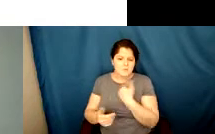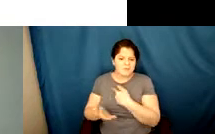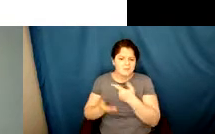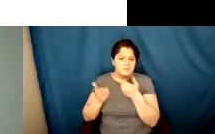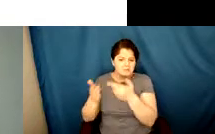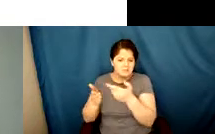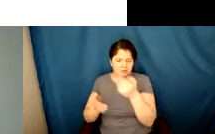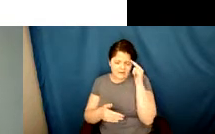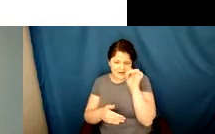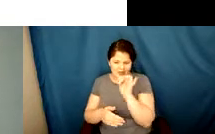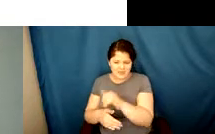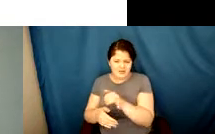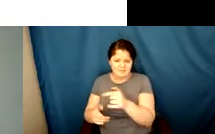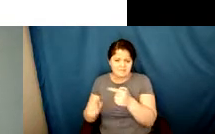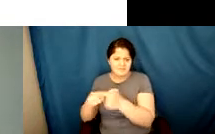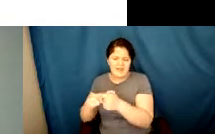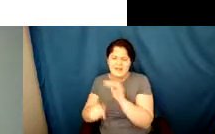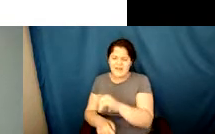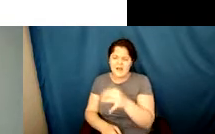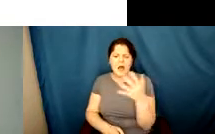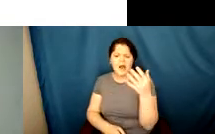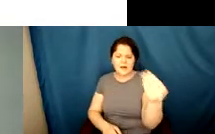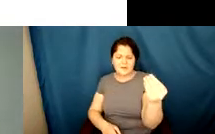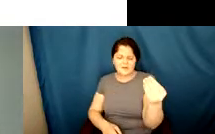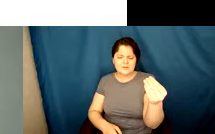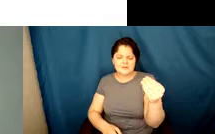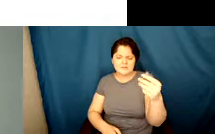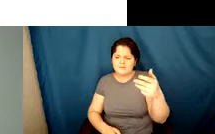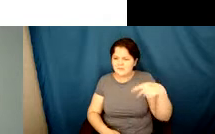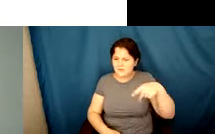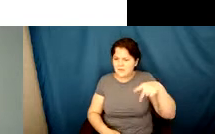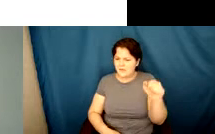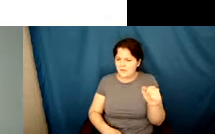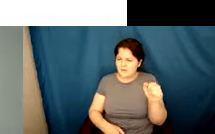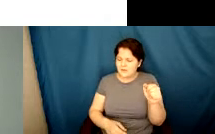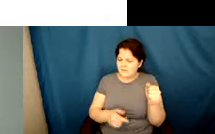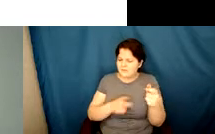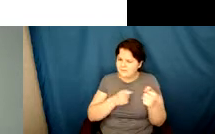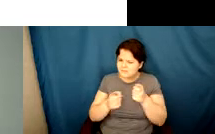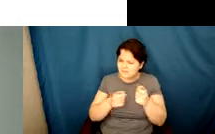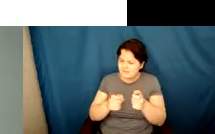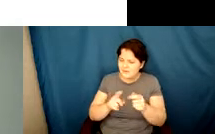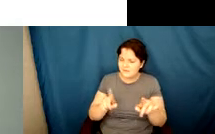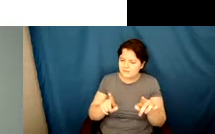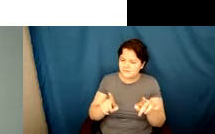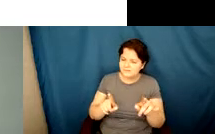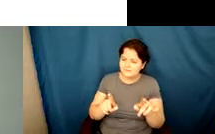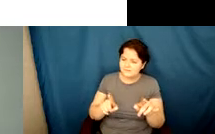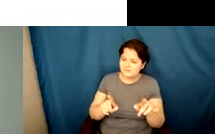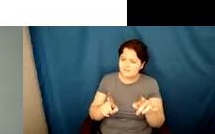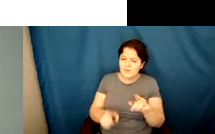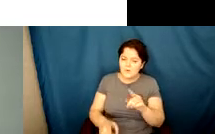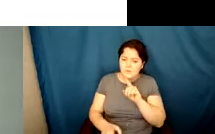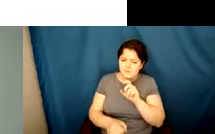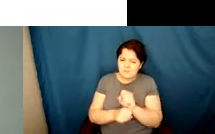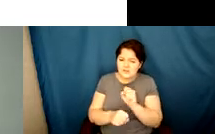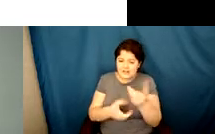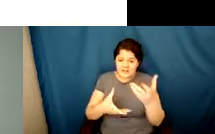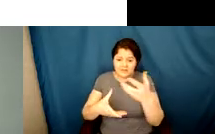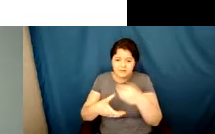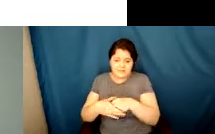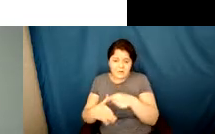sort of outside of the scope of what Port Authority would construct potentially, but it's definitely called for in the